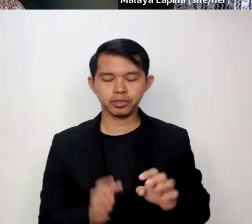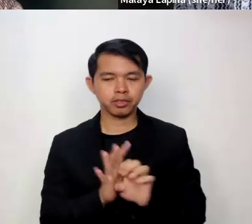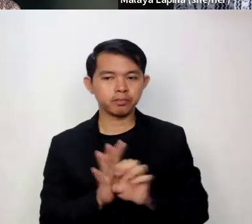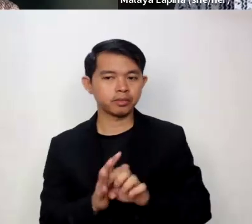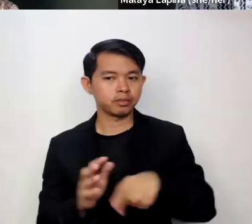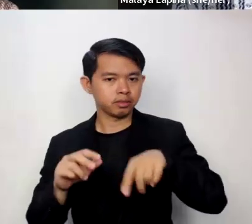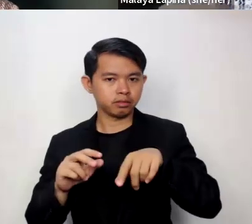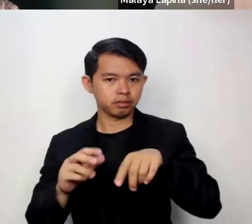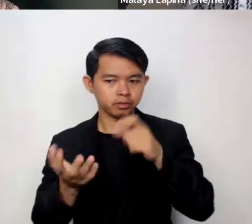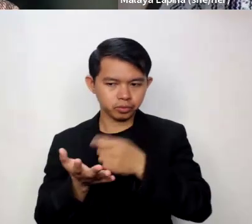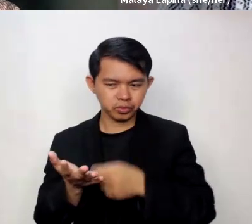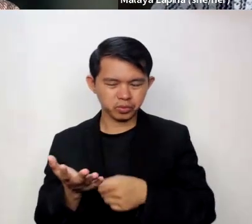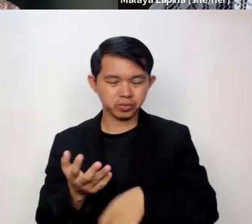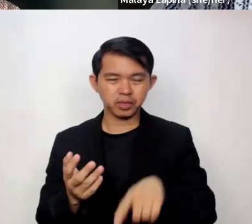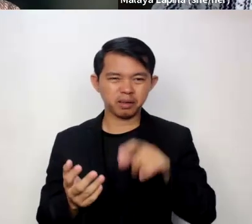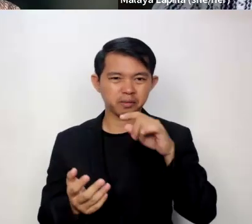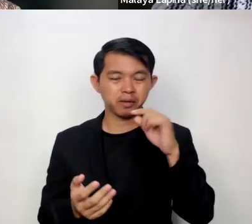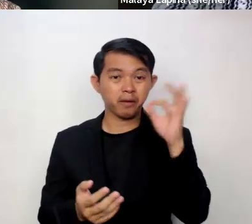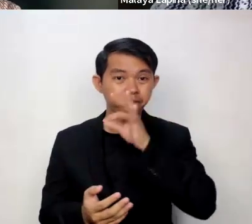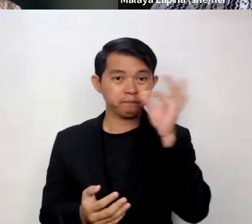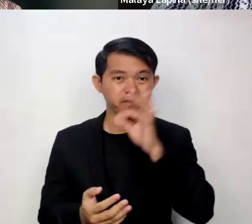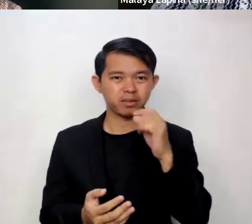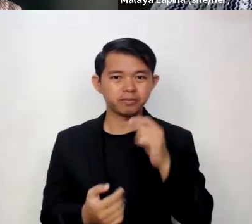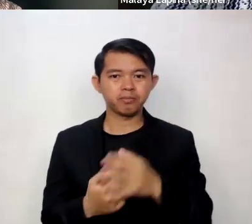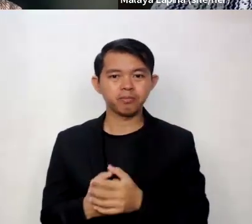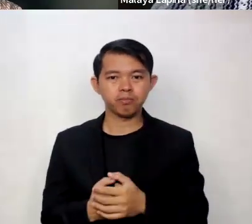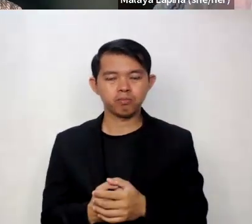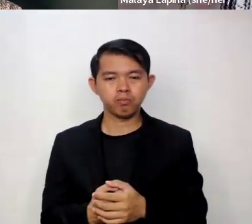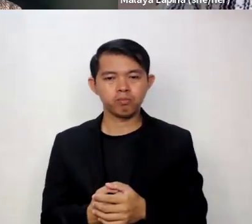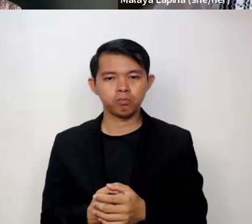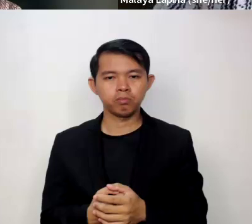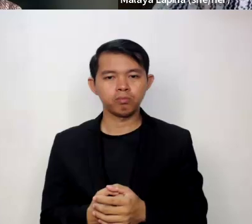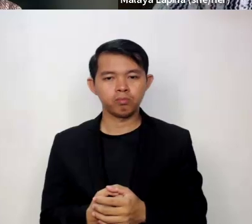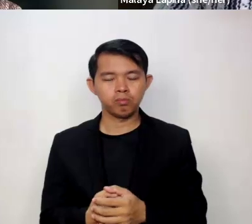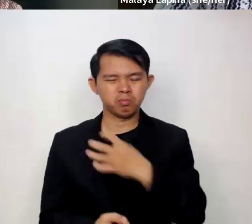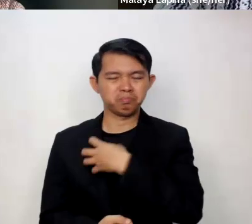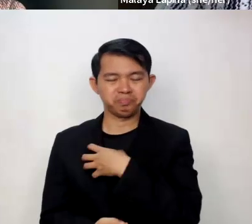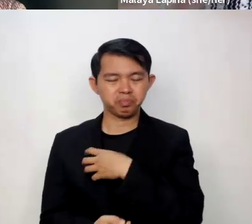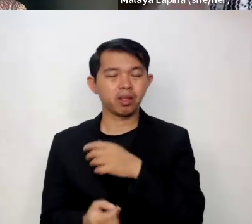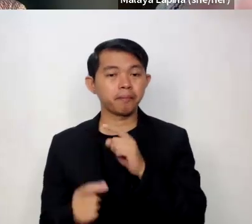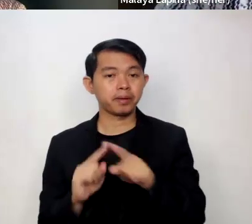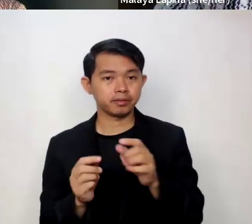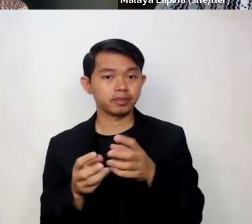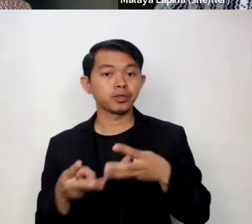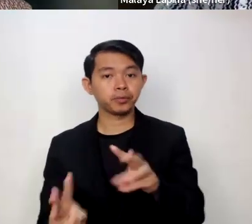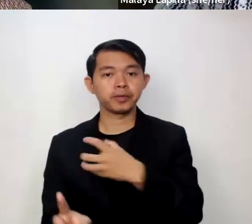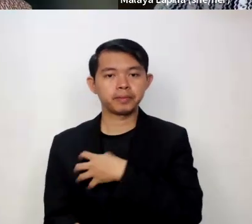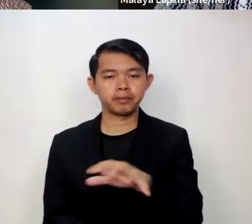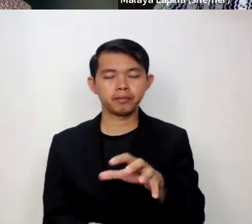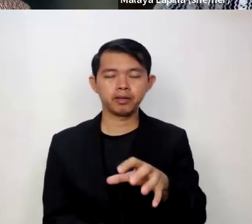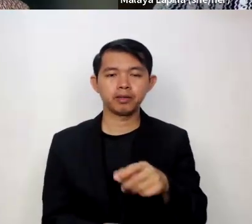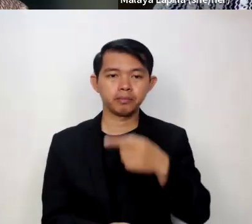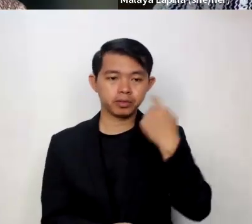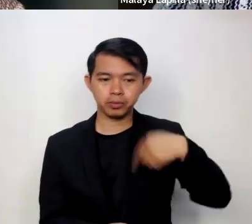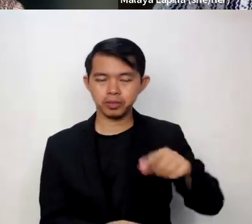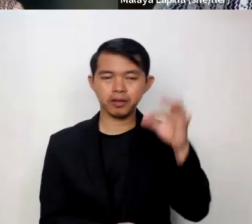sa Filipino. And I think, ano yan parang way of empowering din, no, na we as Filipino